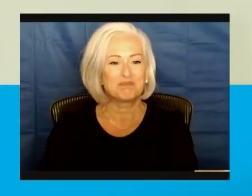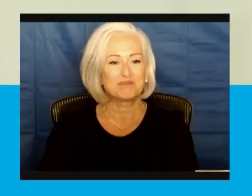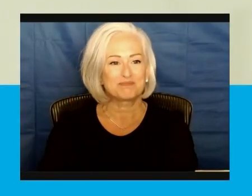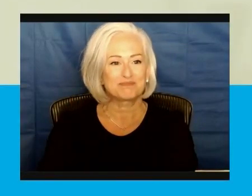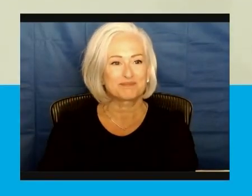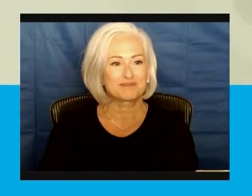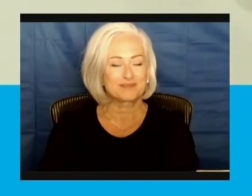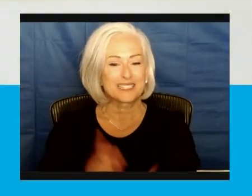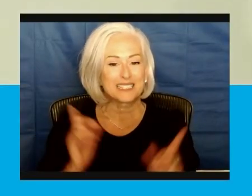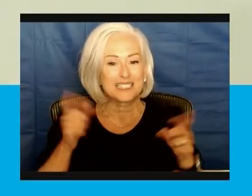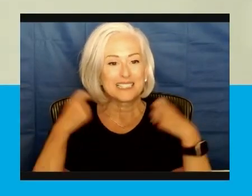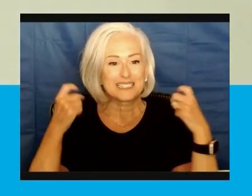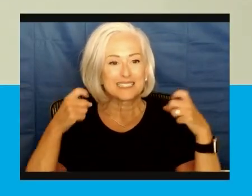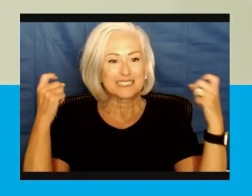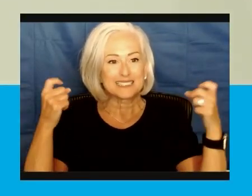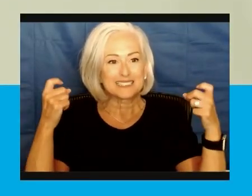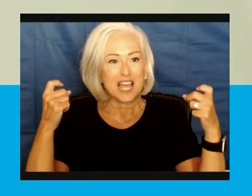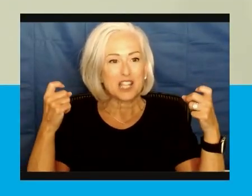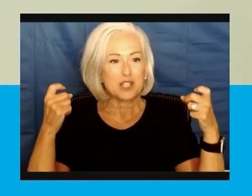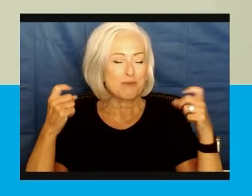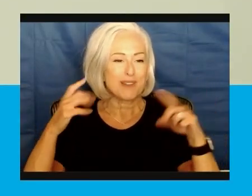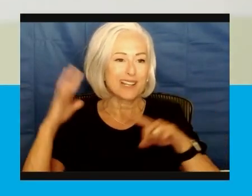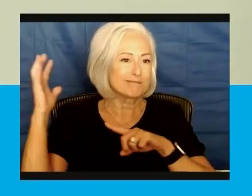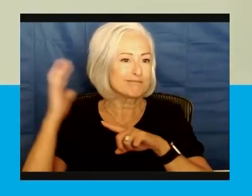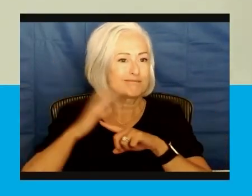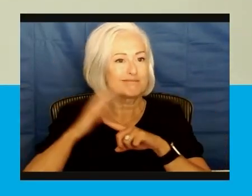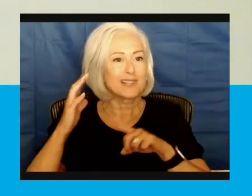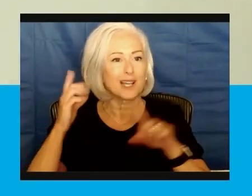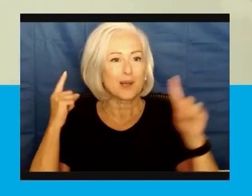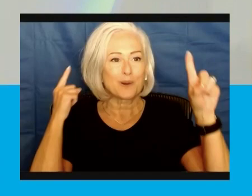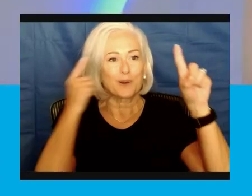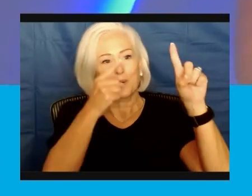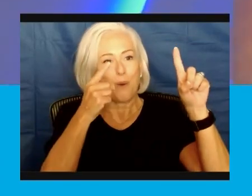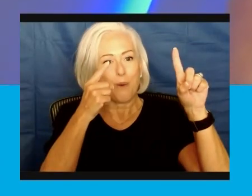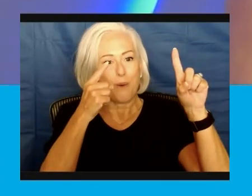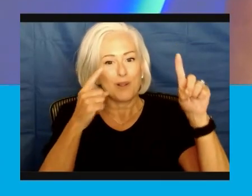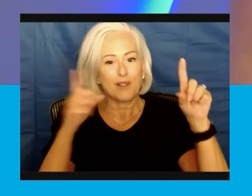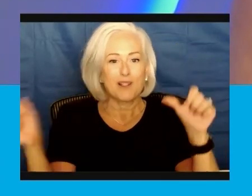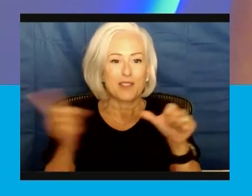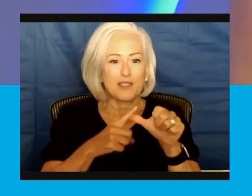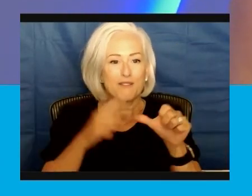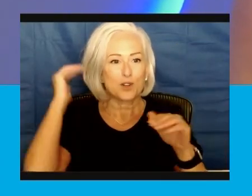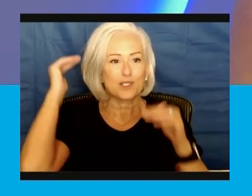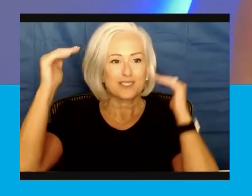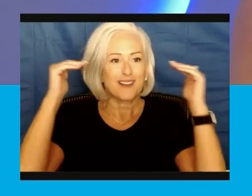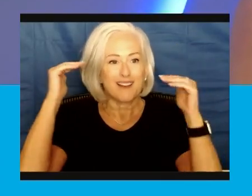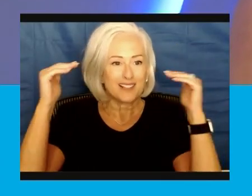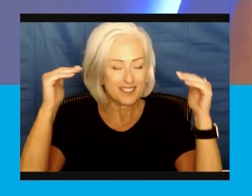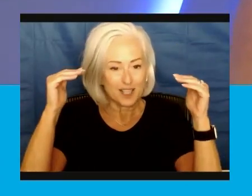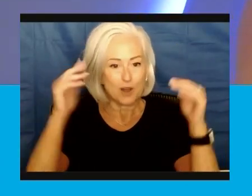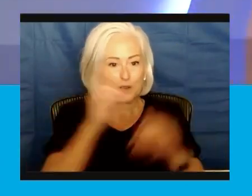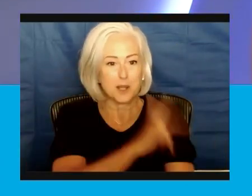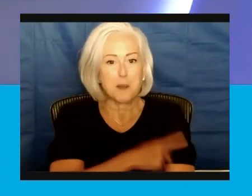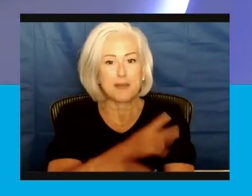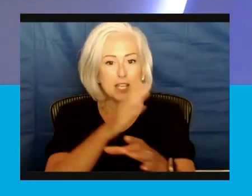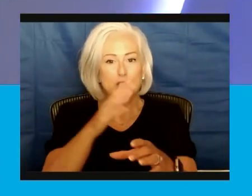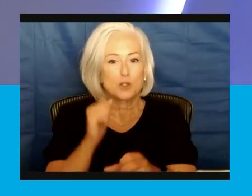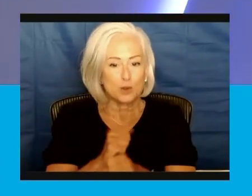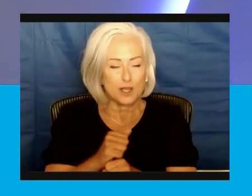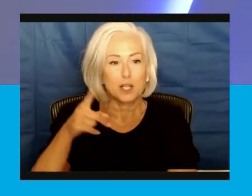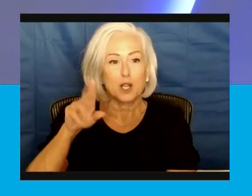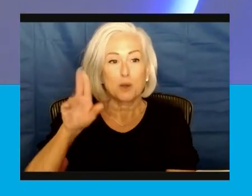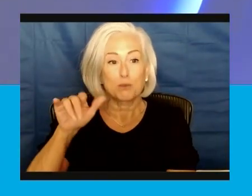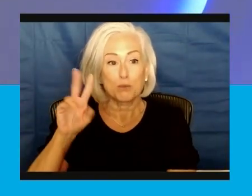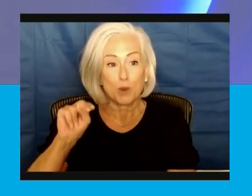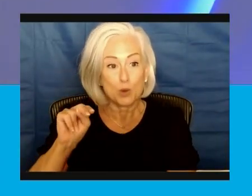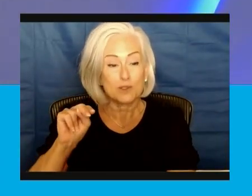Celebrating a big milestone. The first adult patient to receive proton therapy at the University of Kansas Cancer